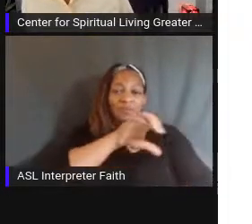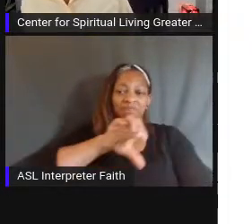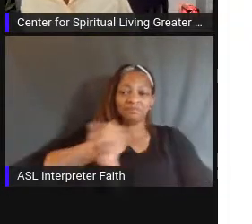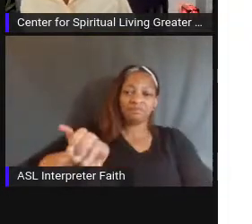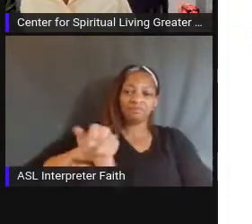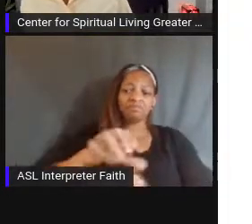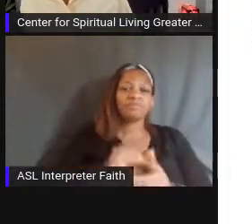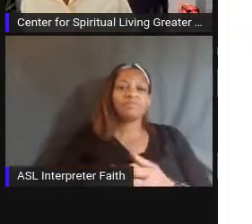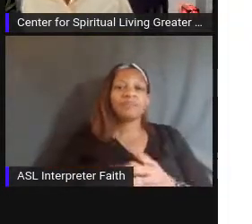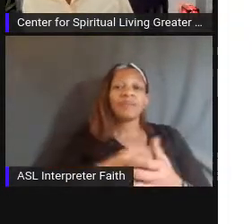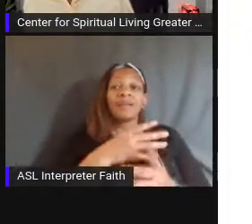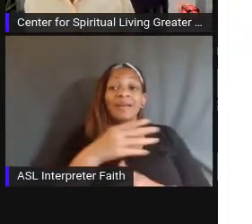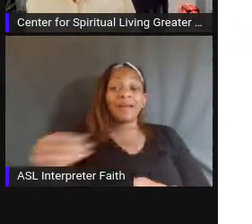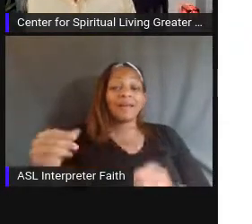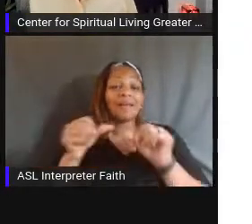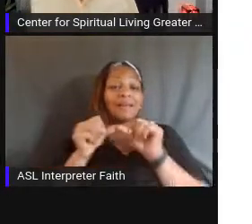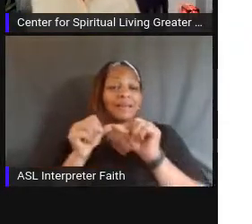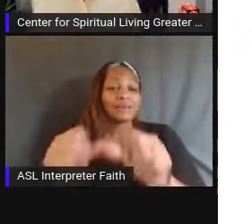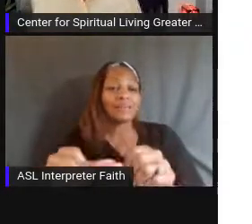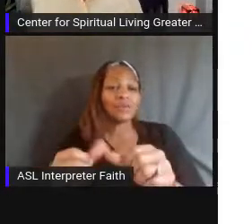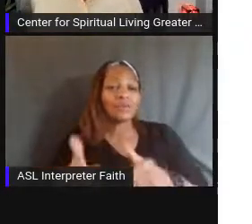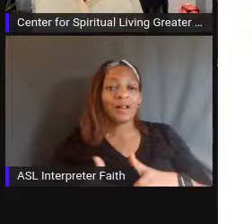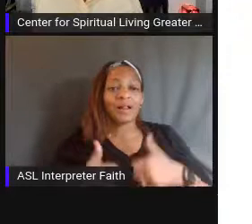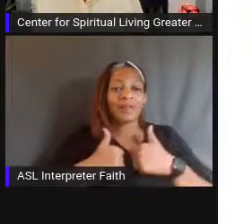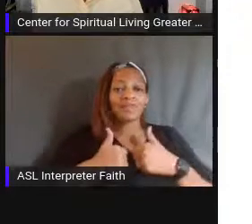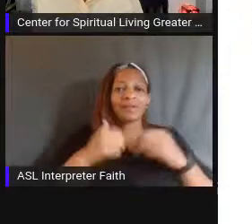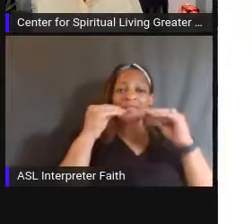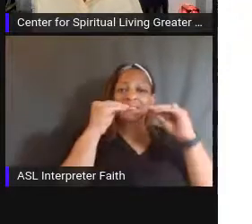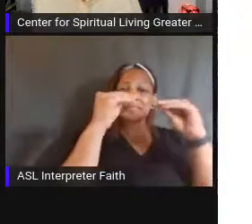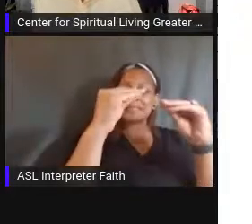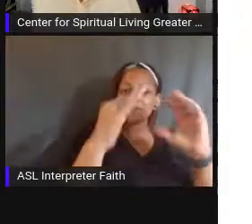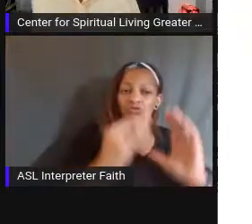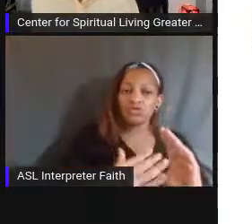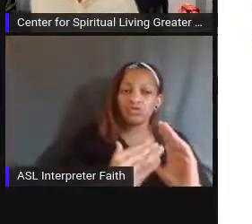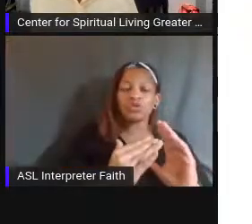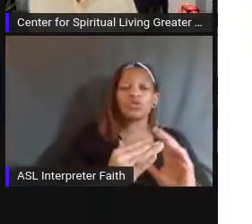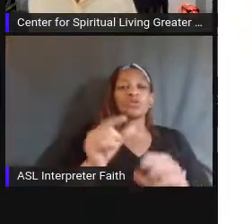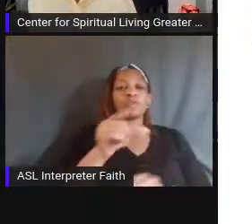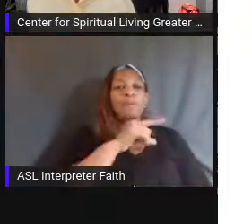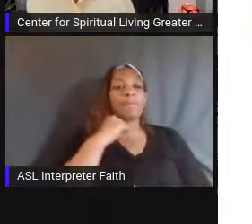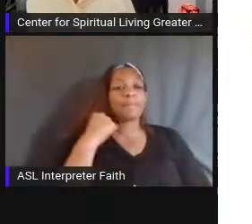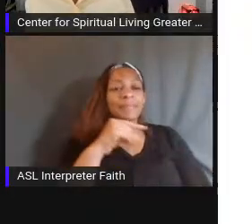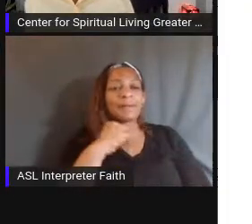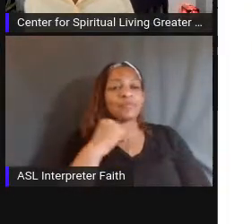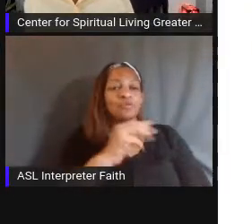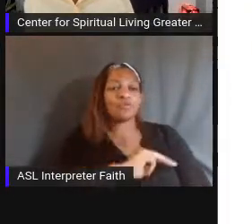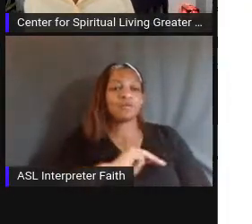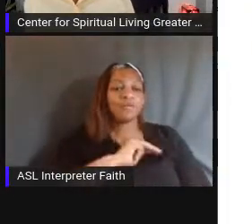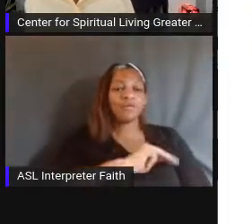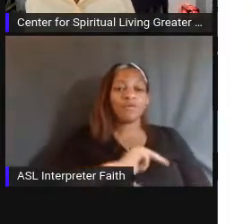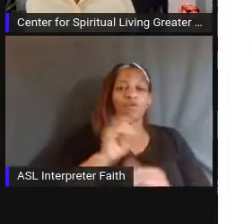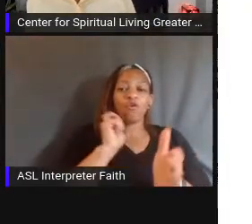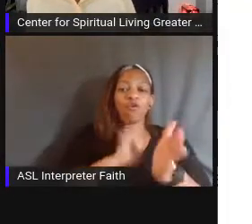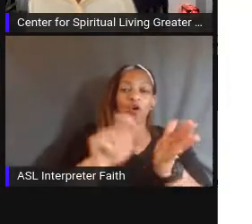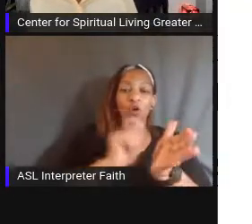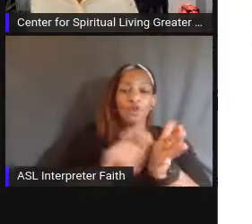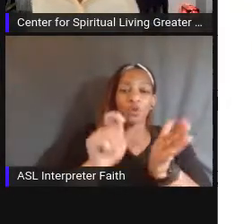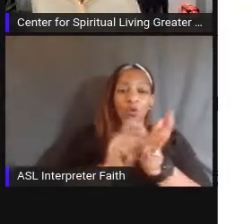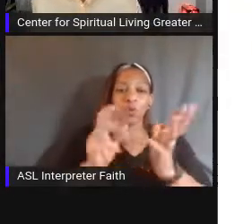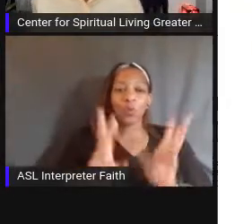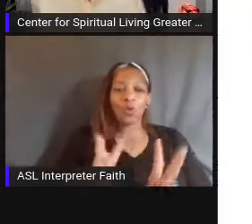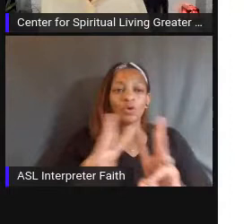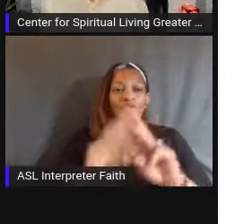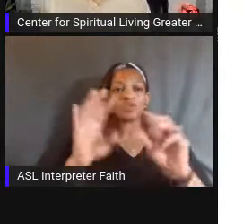And he continues to live his bliss as a teacher, minister, author, workshop, and seminar facilitator, visual